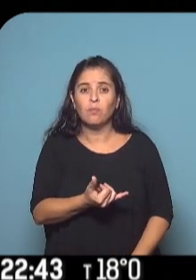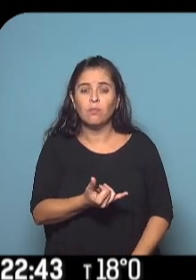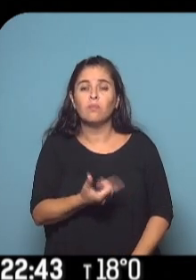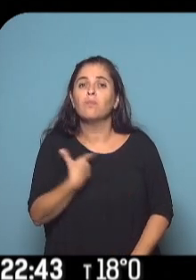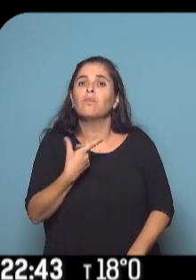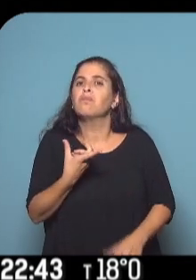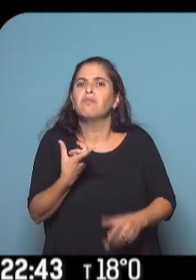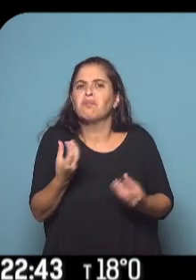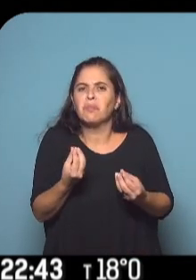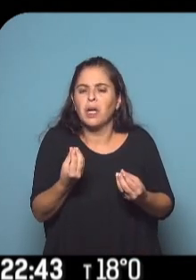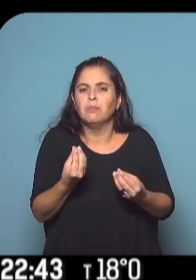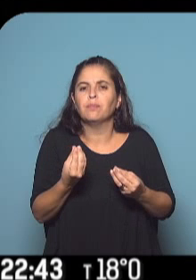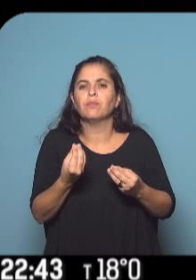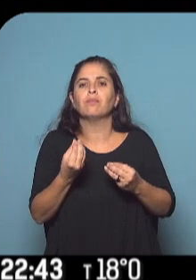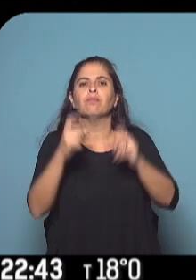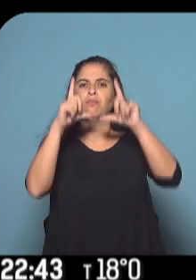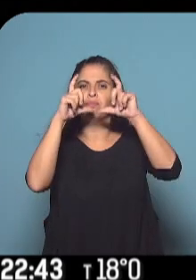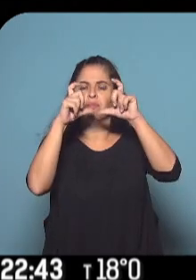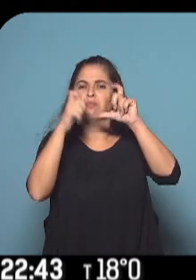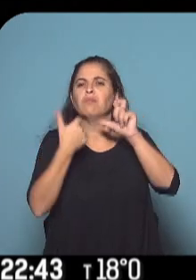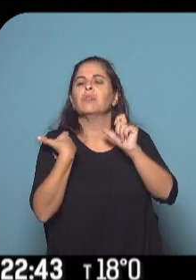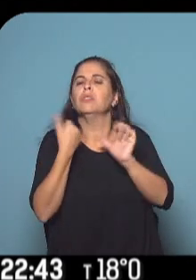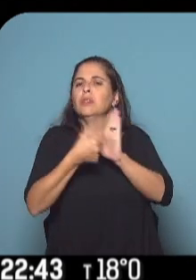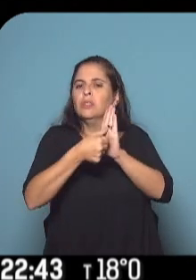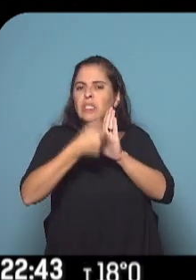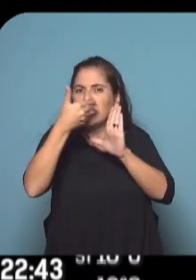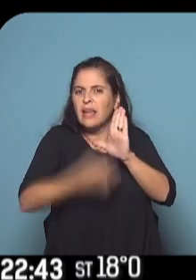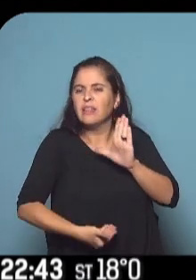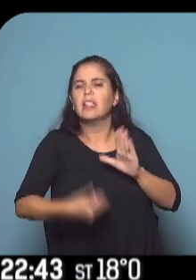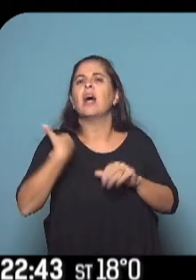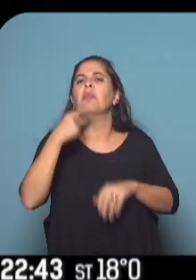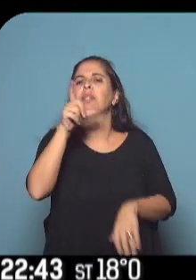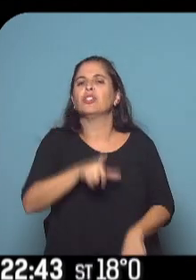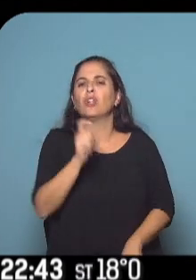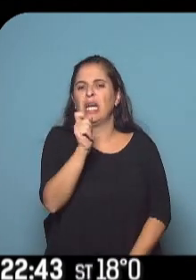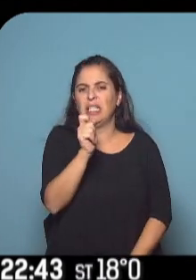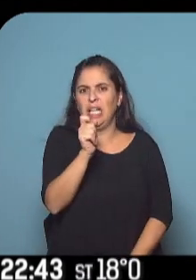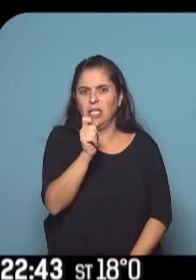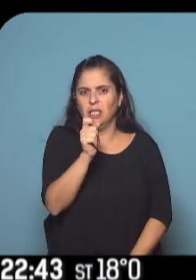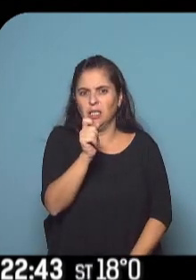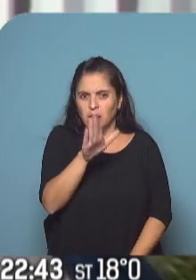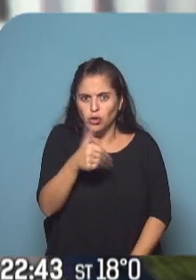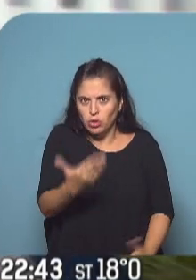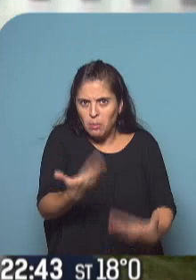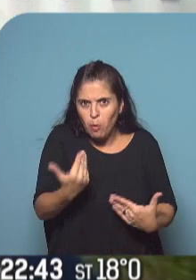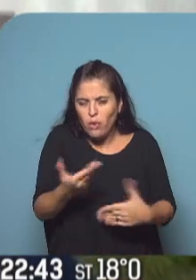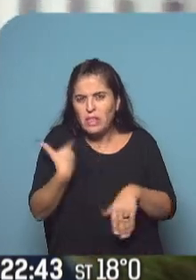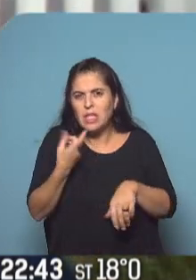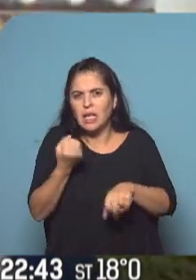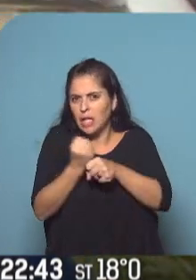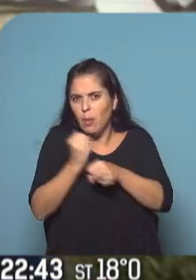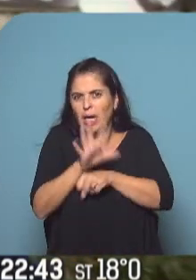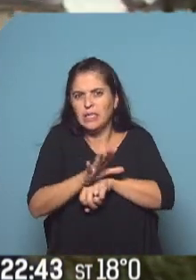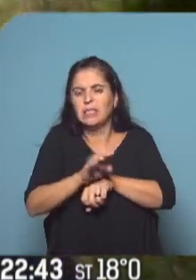de los integrantes de la red, lo que vuelve más inexplicable el fracaso en evitar los ataques.